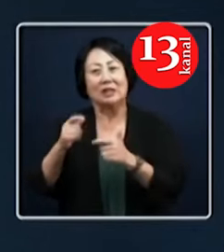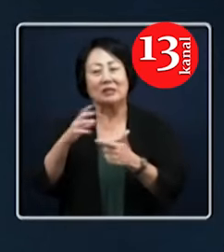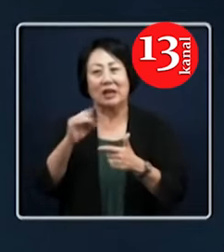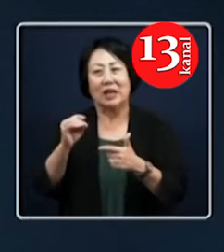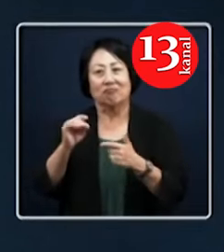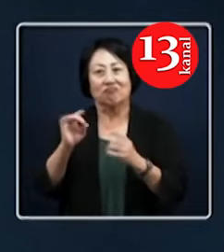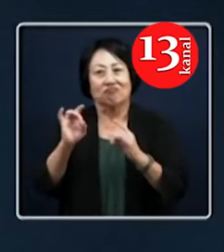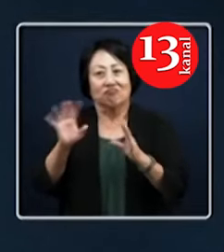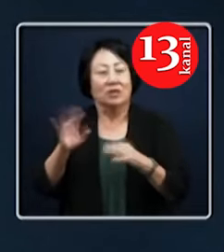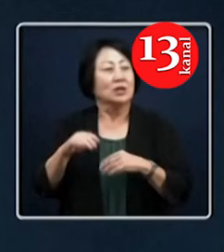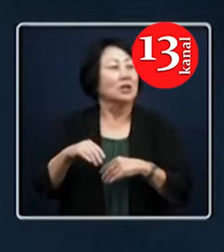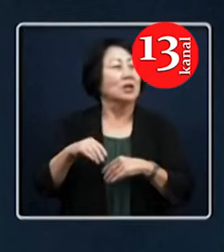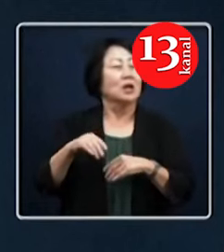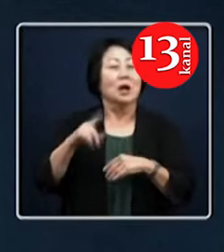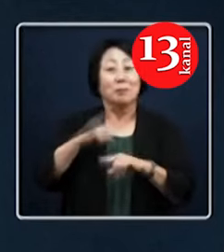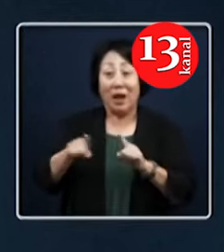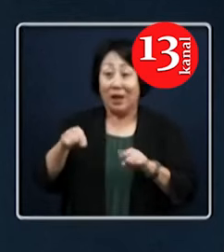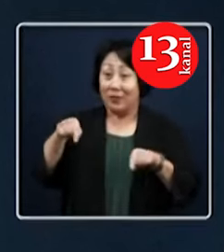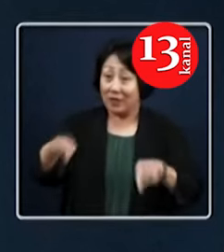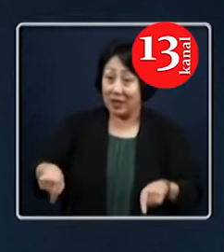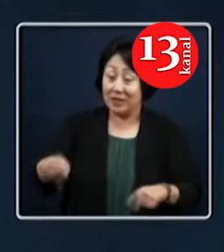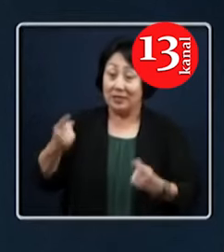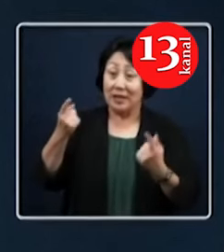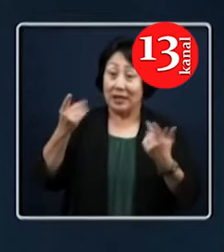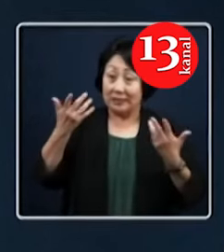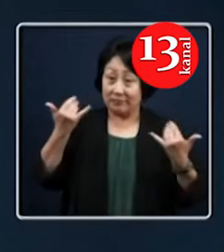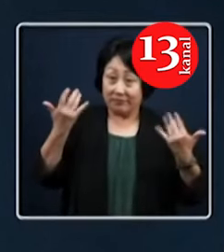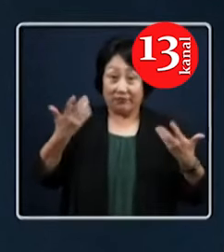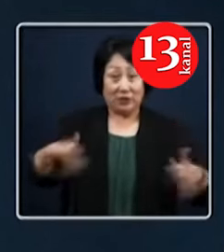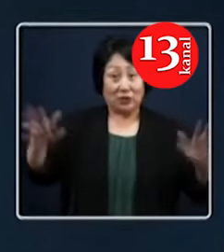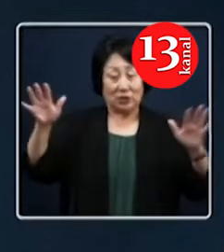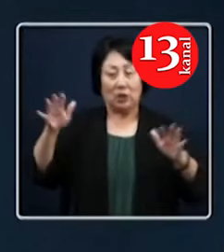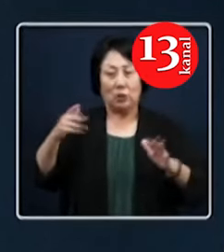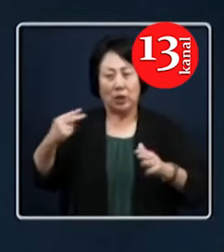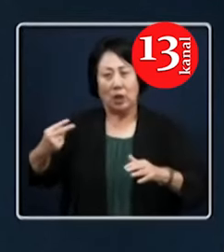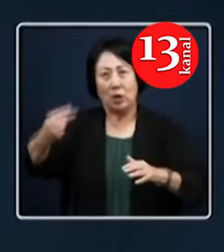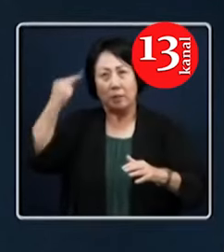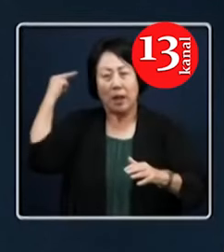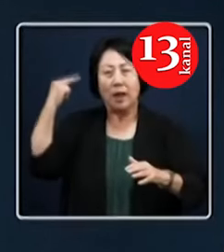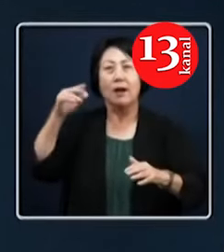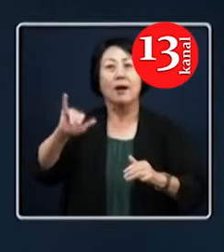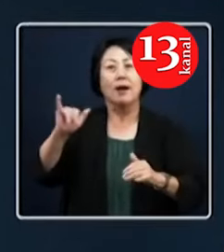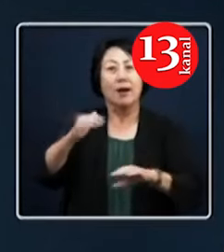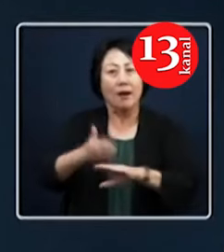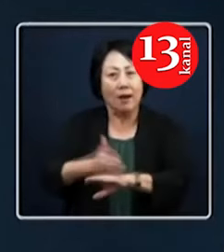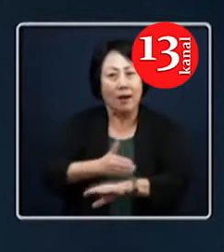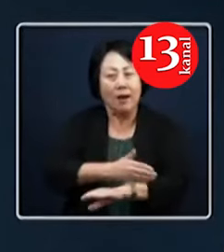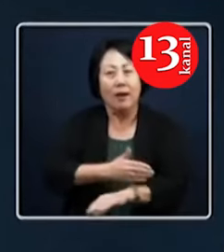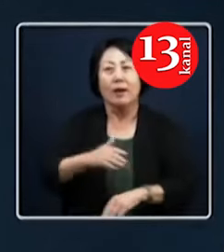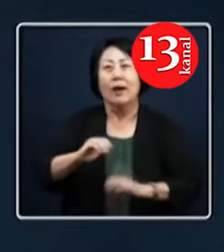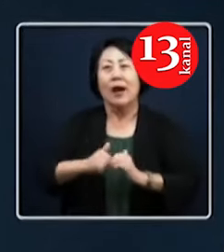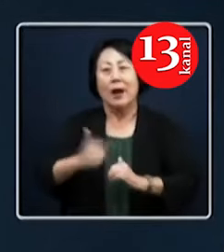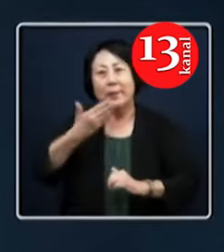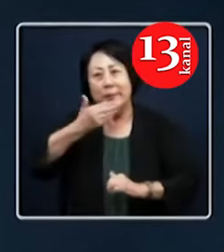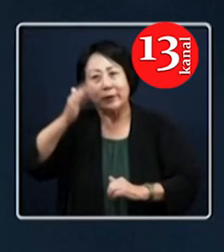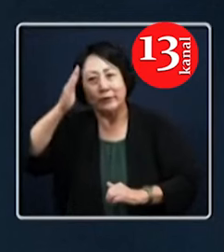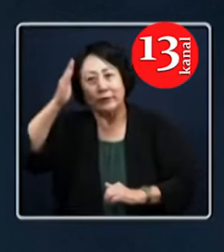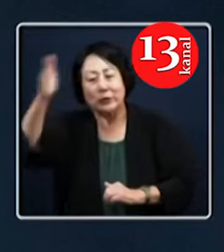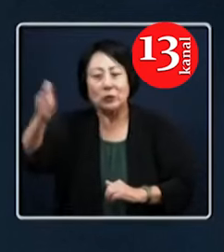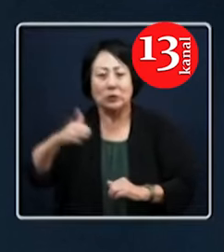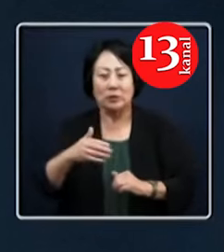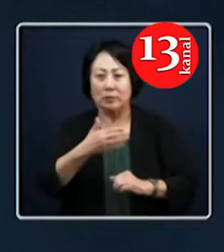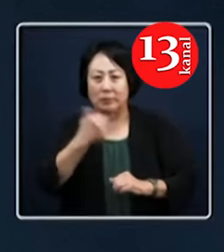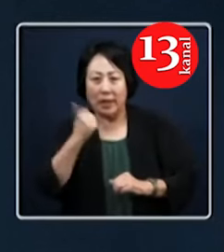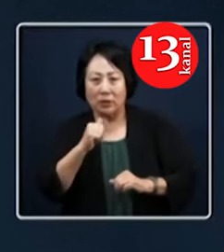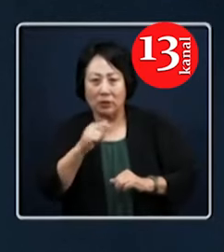Management Agency, Maui Fire Department, Maui Police, and others, developed plans for dealing with severe wildfire risk, such as